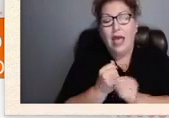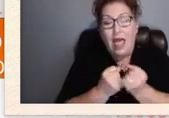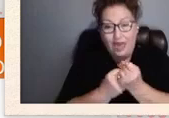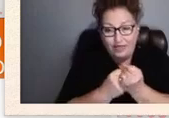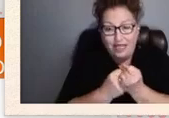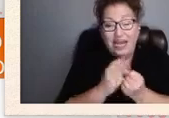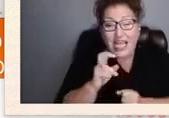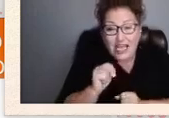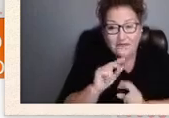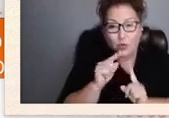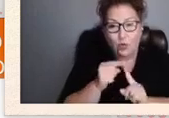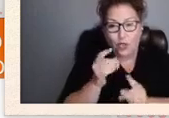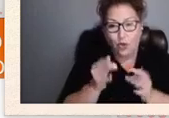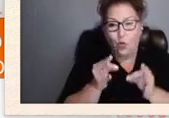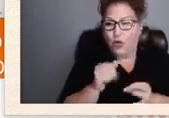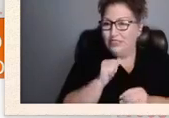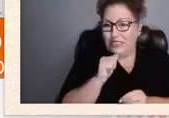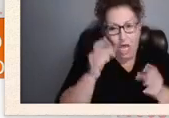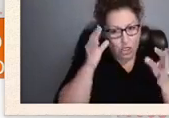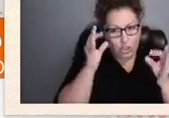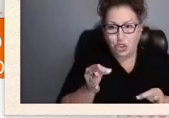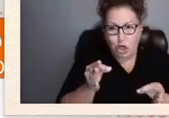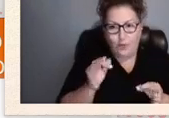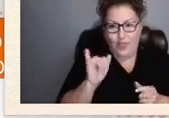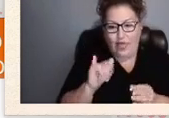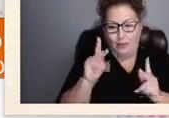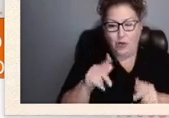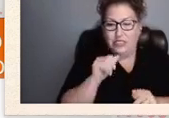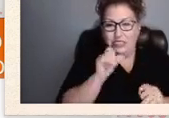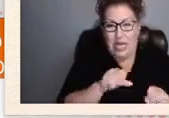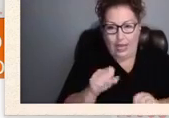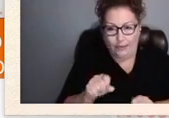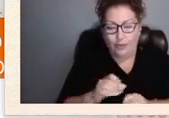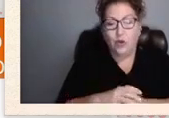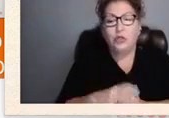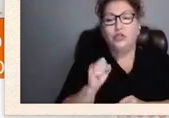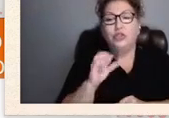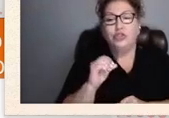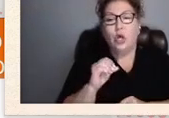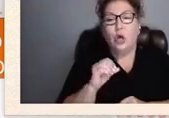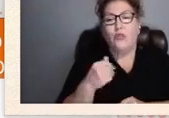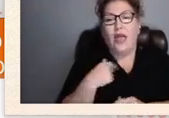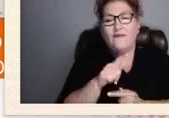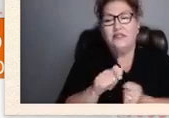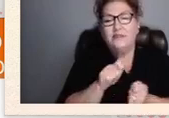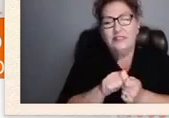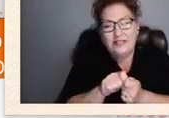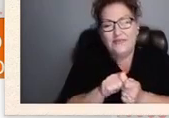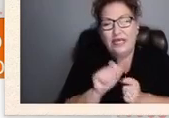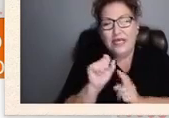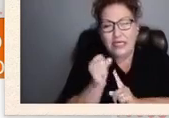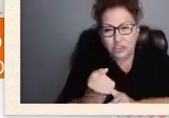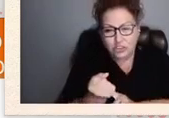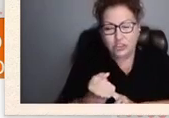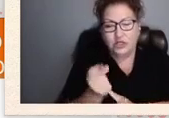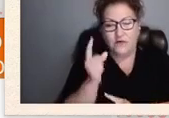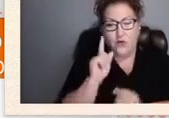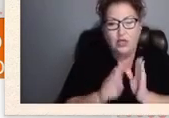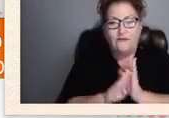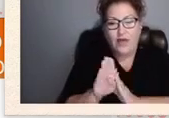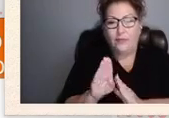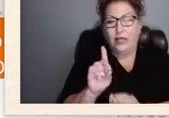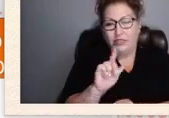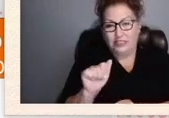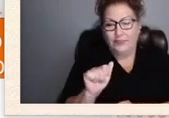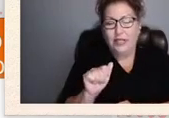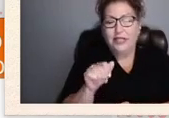when the court has not determined them to be incapacitated. So there are specific conditions for developmental disabilities that